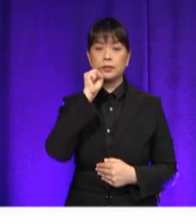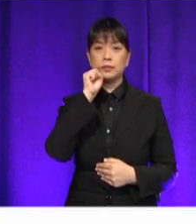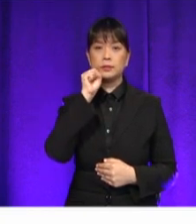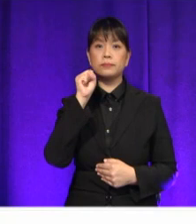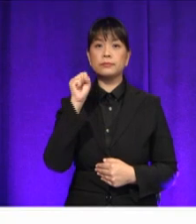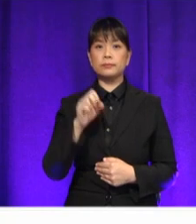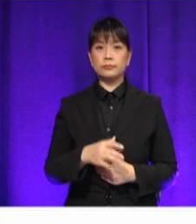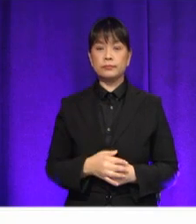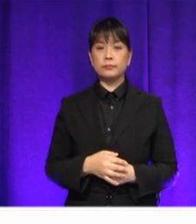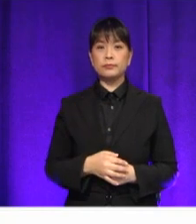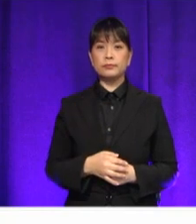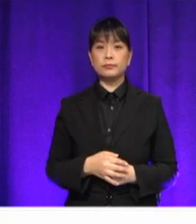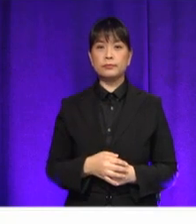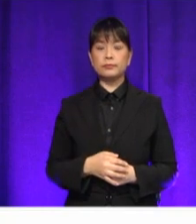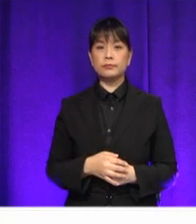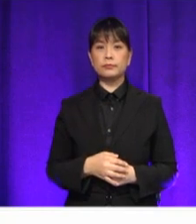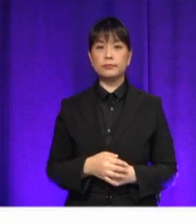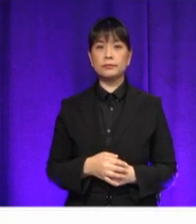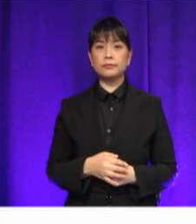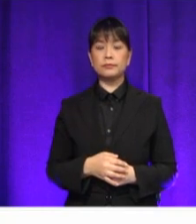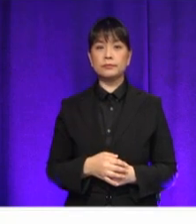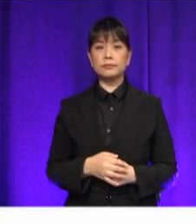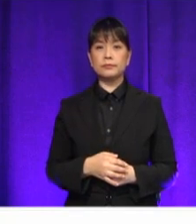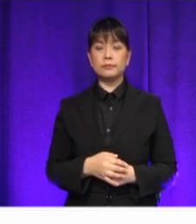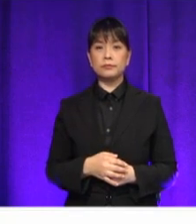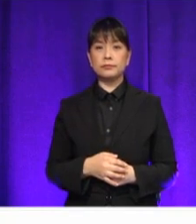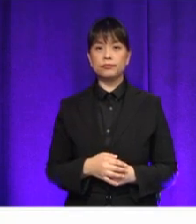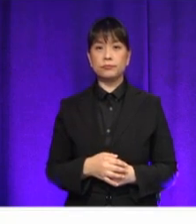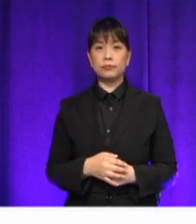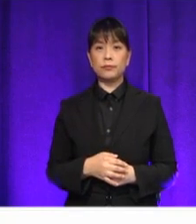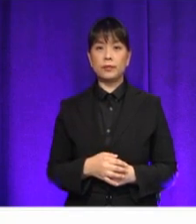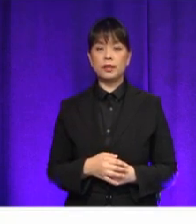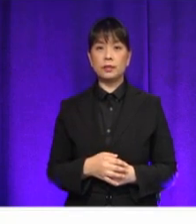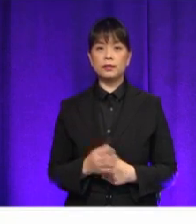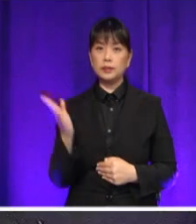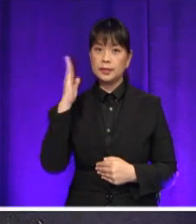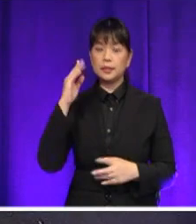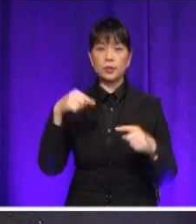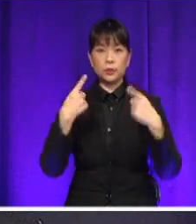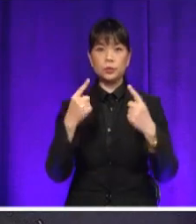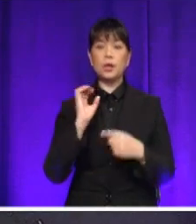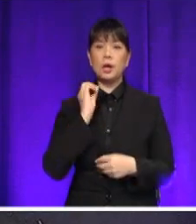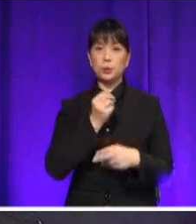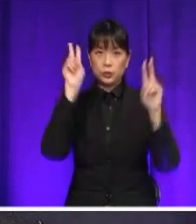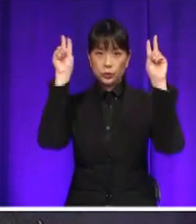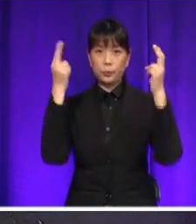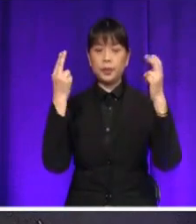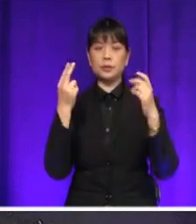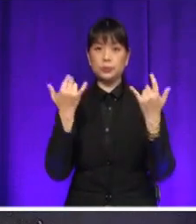god, you're so beautiful. Yes, love her hair. Yes, okay, let's get to our topic today, teacher. All right,